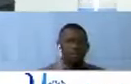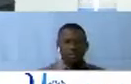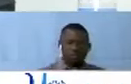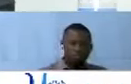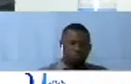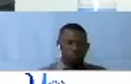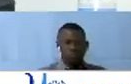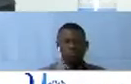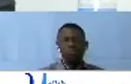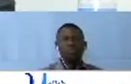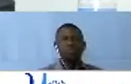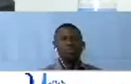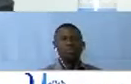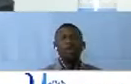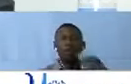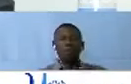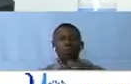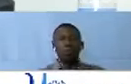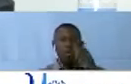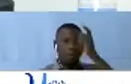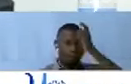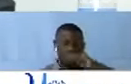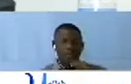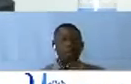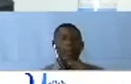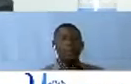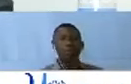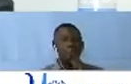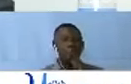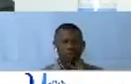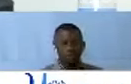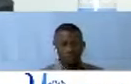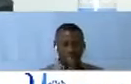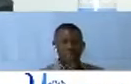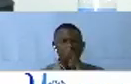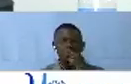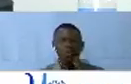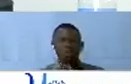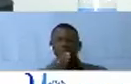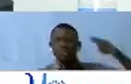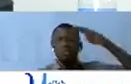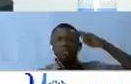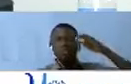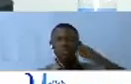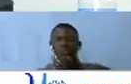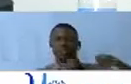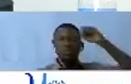Amongst the police officers who were sent there, who was senior in rank?